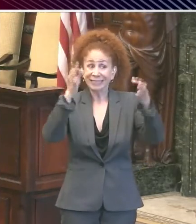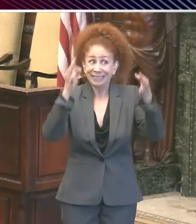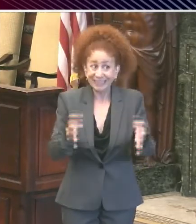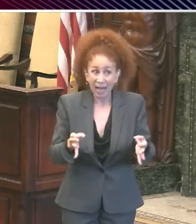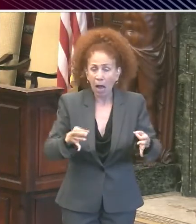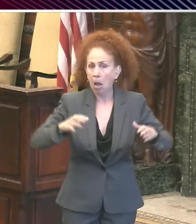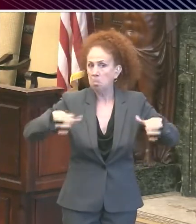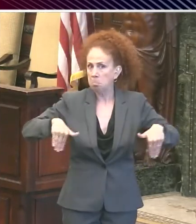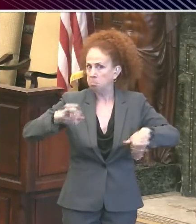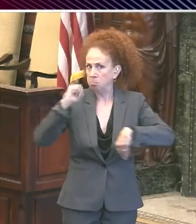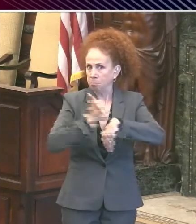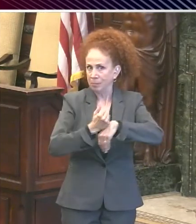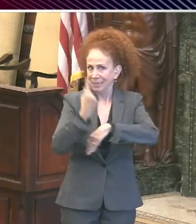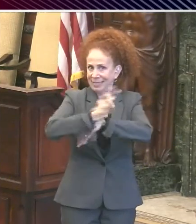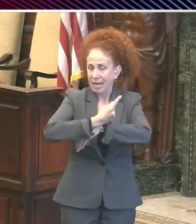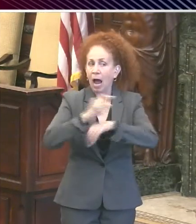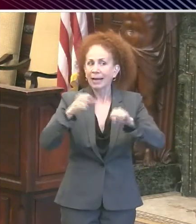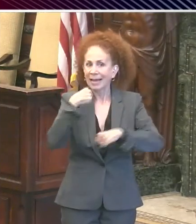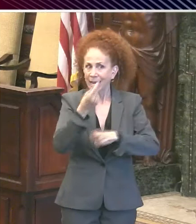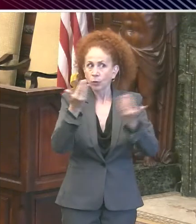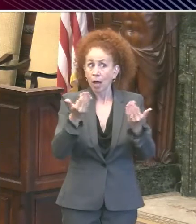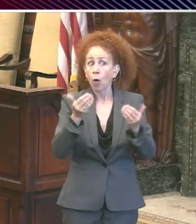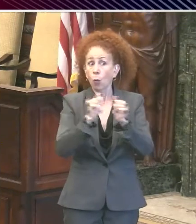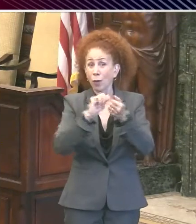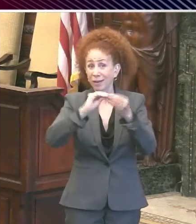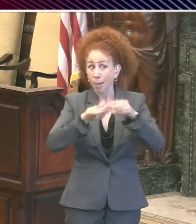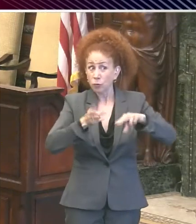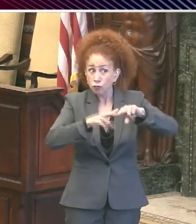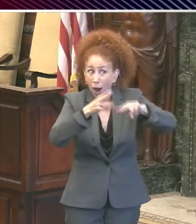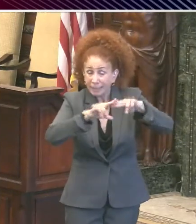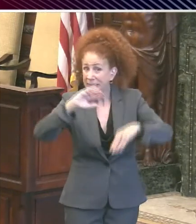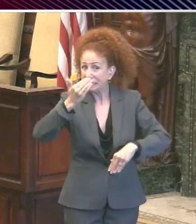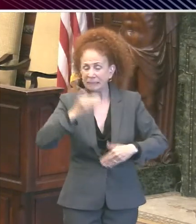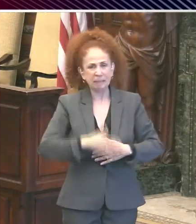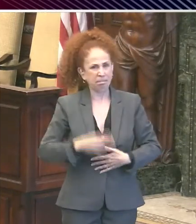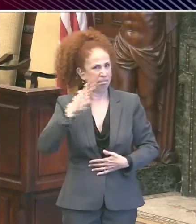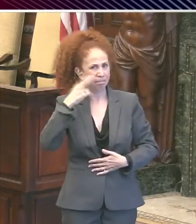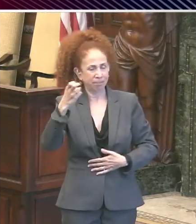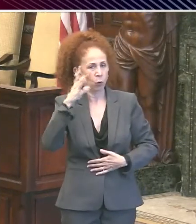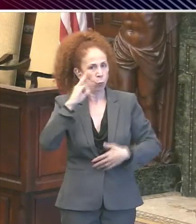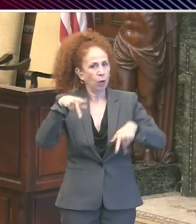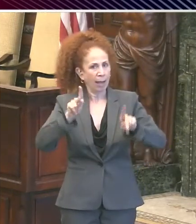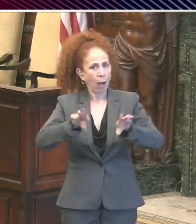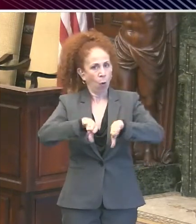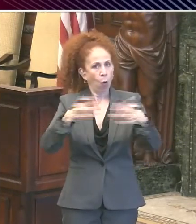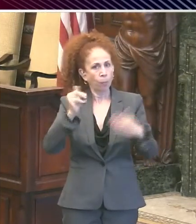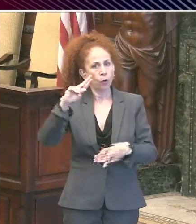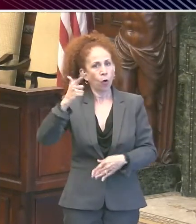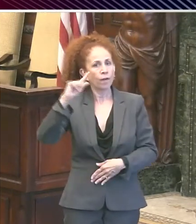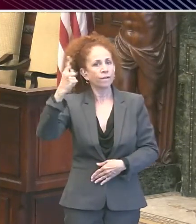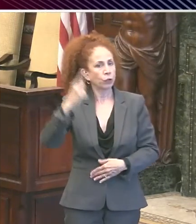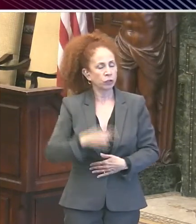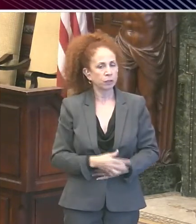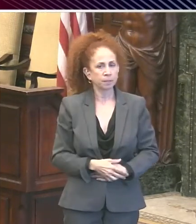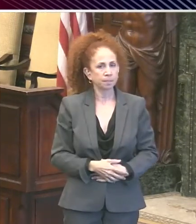about extending it. I can tell you right now, with case rates rising, it looks unlikely that we would allow that to start August 1st.